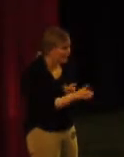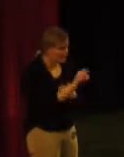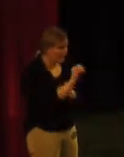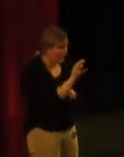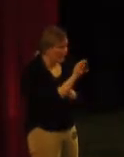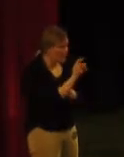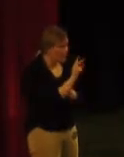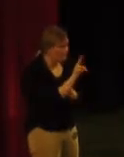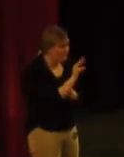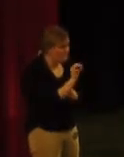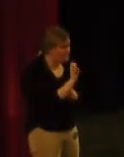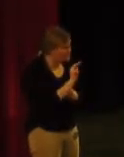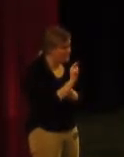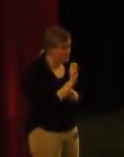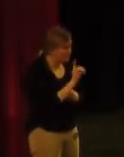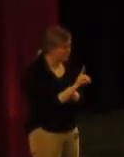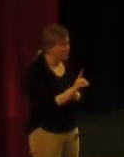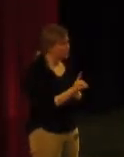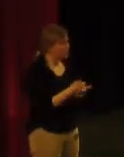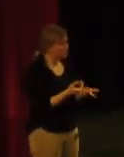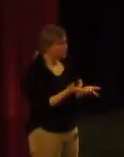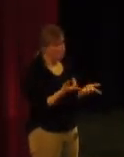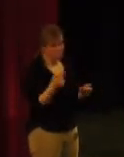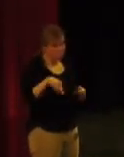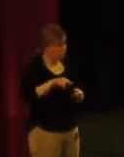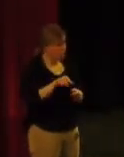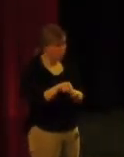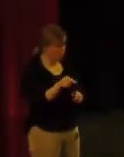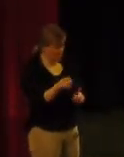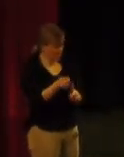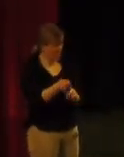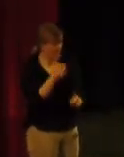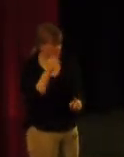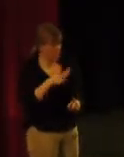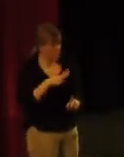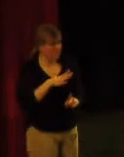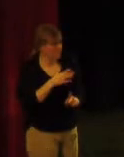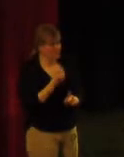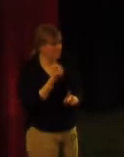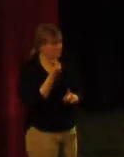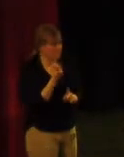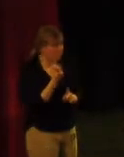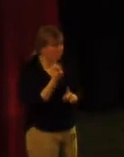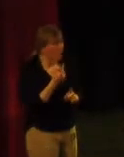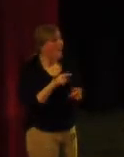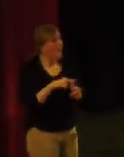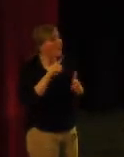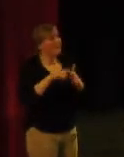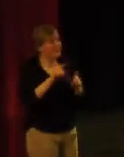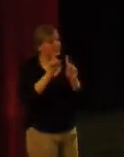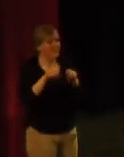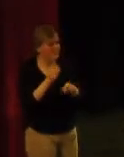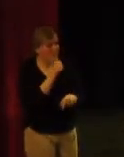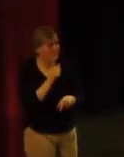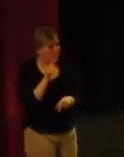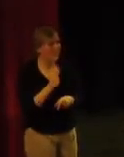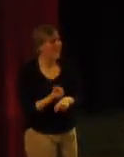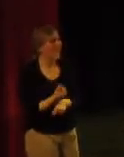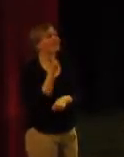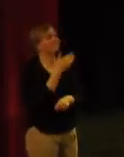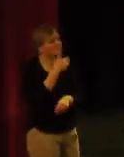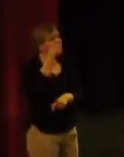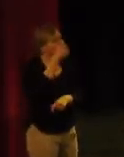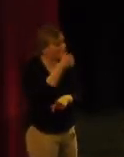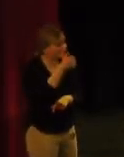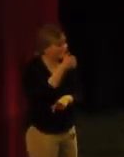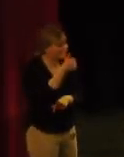said her awareness, sensitivity, and understanding of the issue went exponentially through the roof once she ended up in Arizona. So